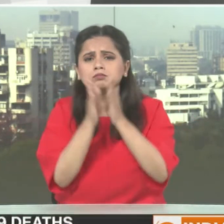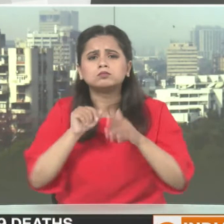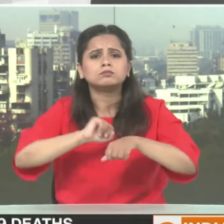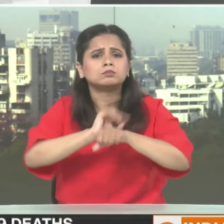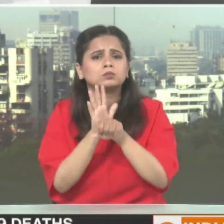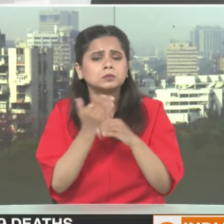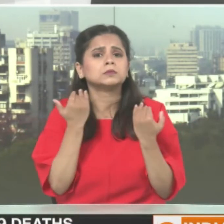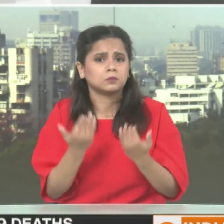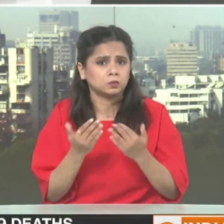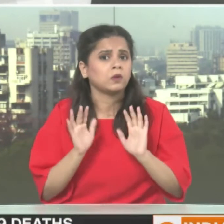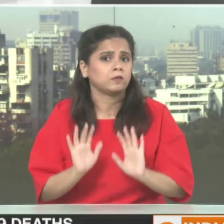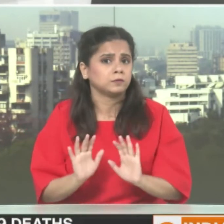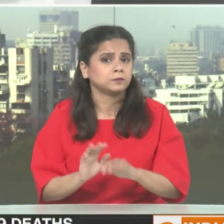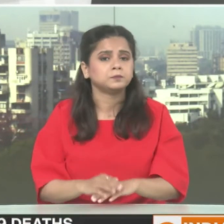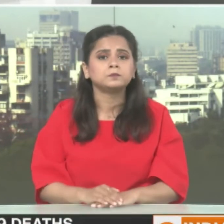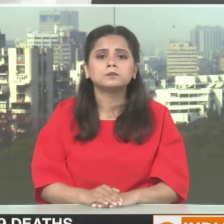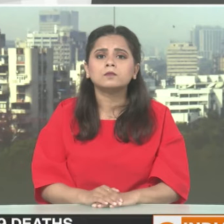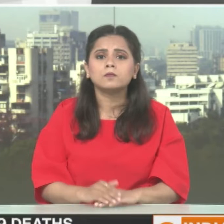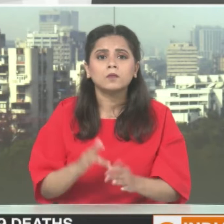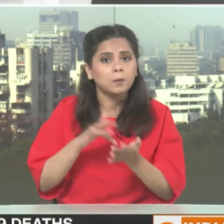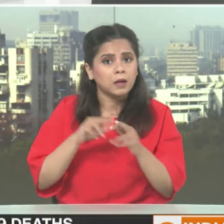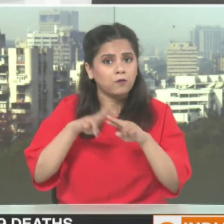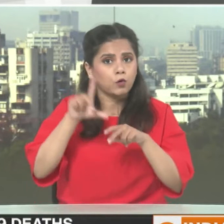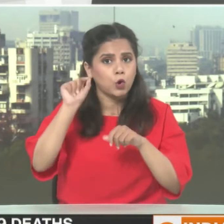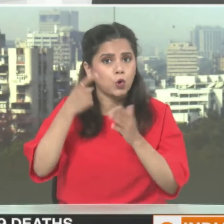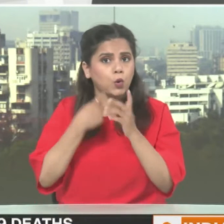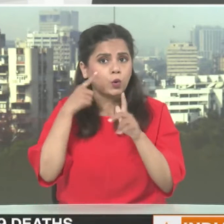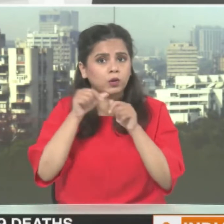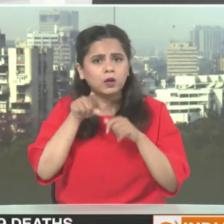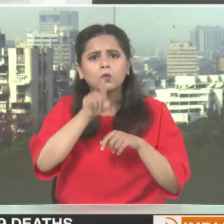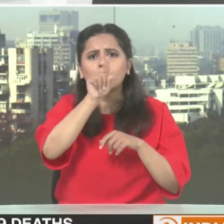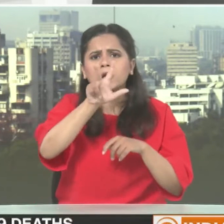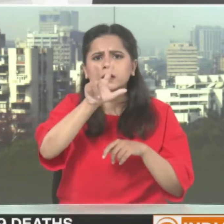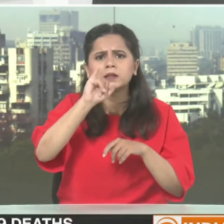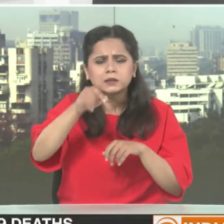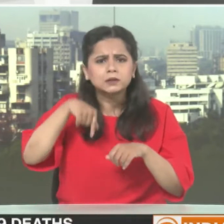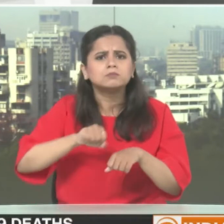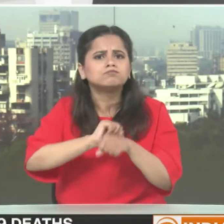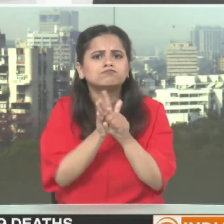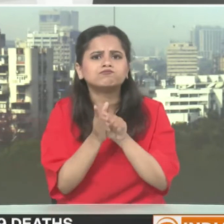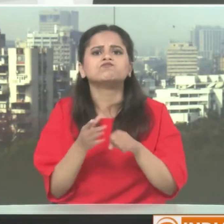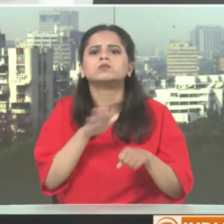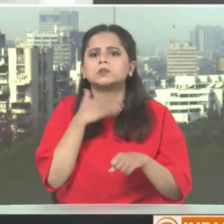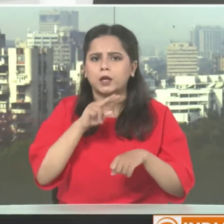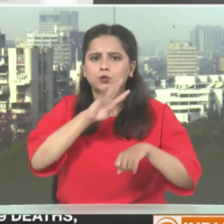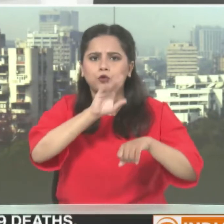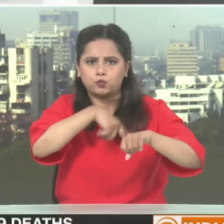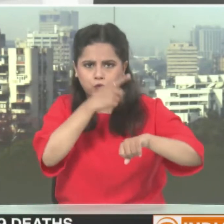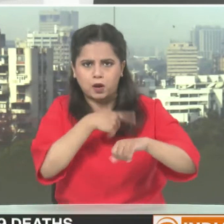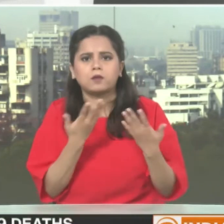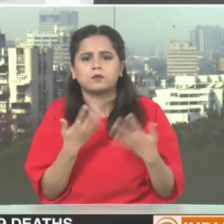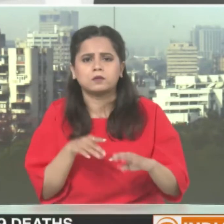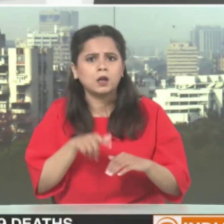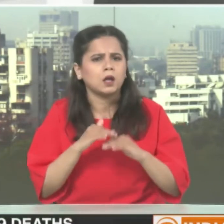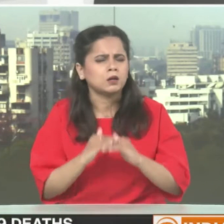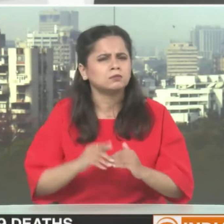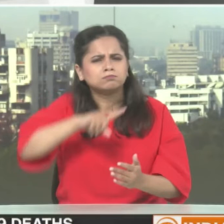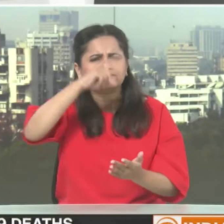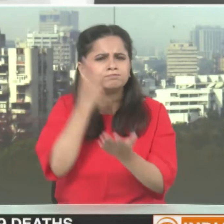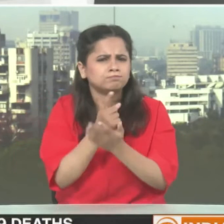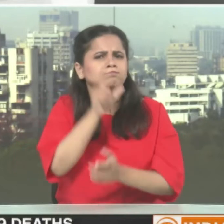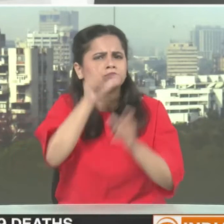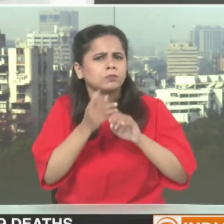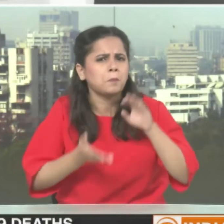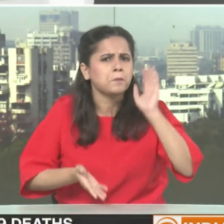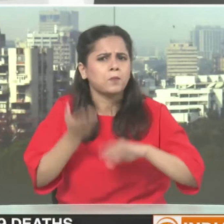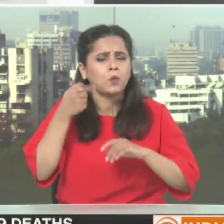of COVID-19. Florida saw 186 coronavirus deaths in the 24 hours, its highest single-day rise